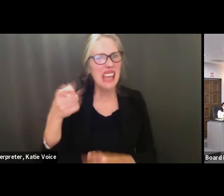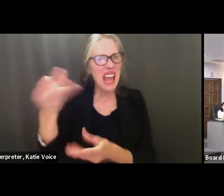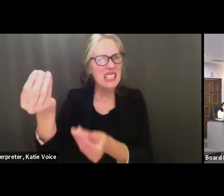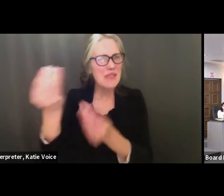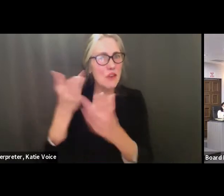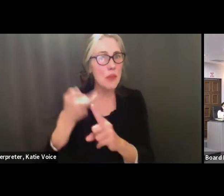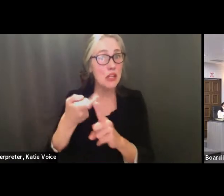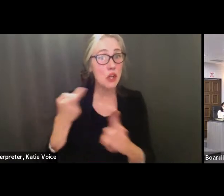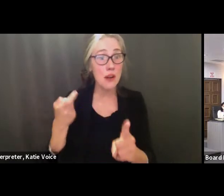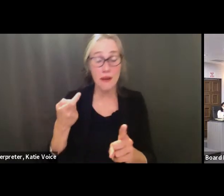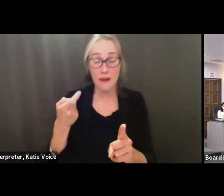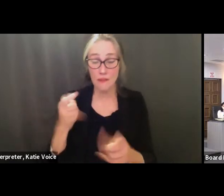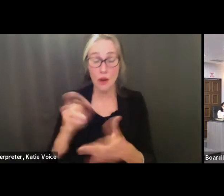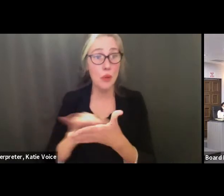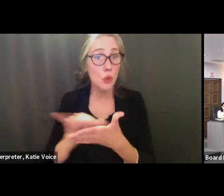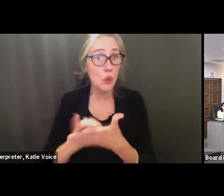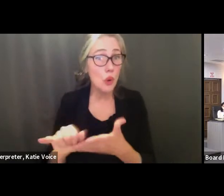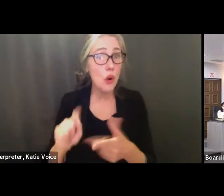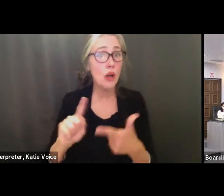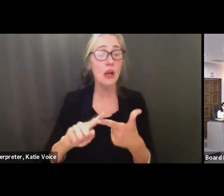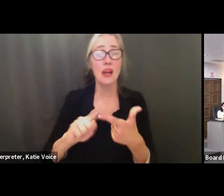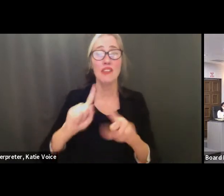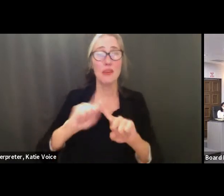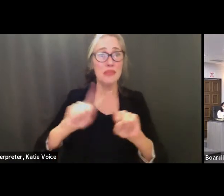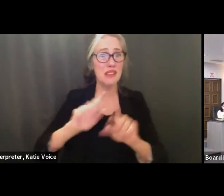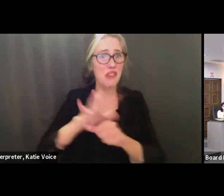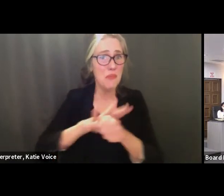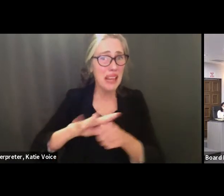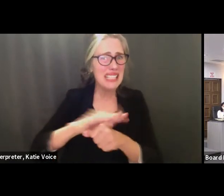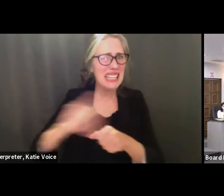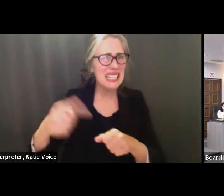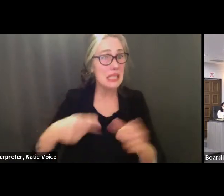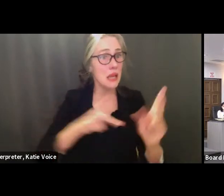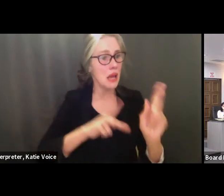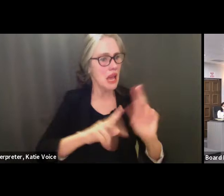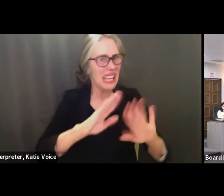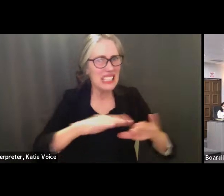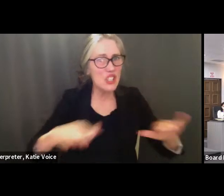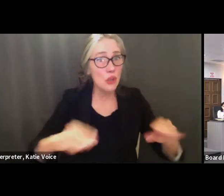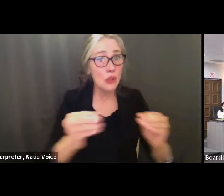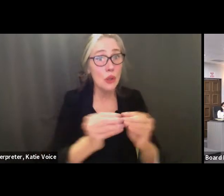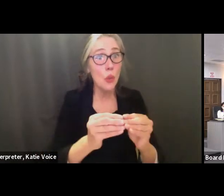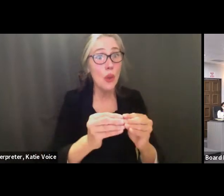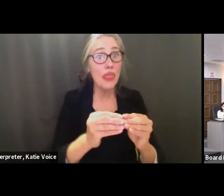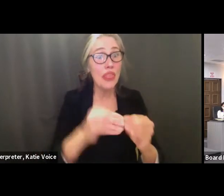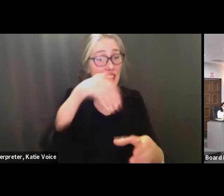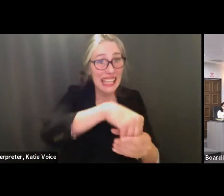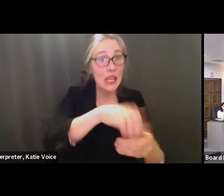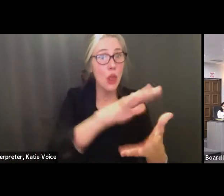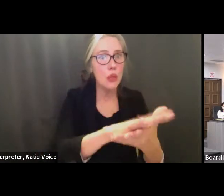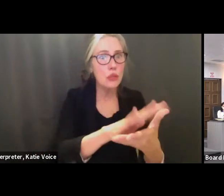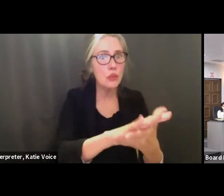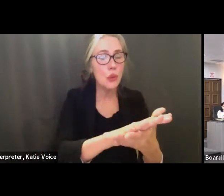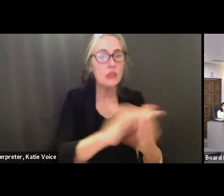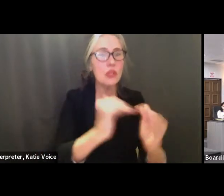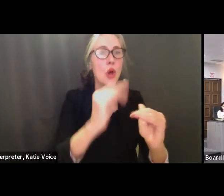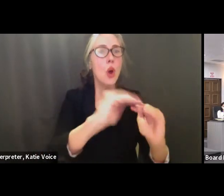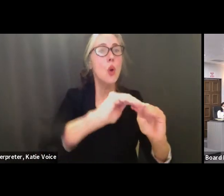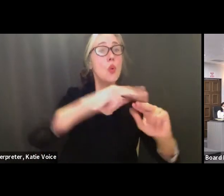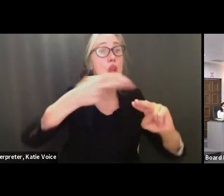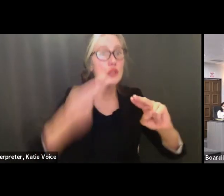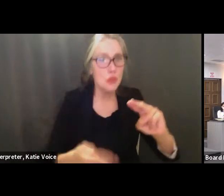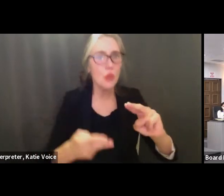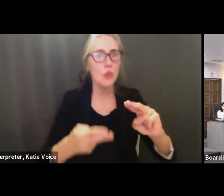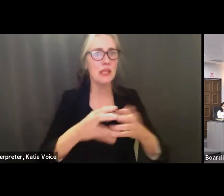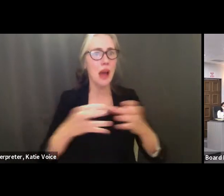more kids in schools is associated with lower COVID rates, and requiring masks in schools made no